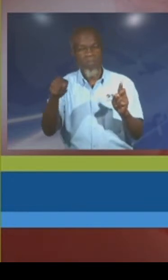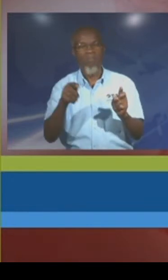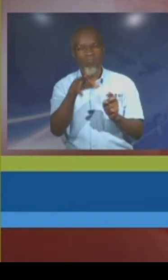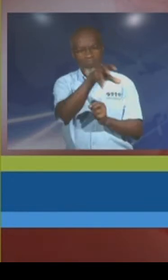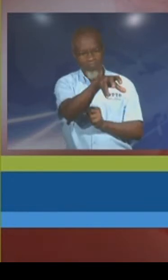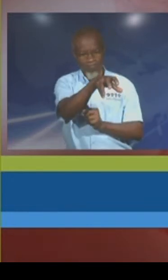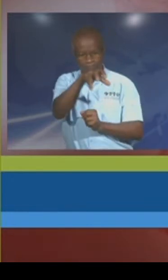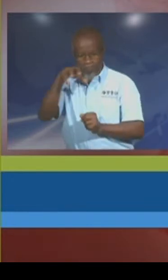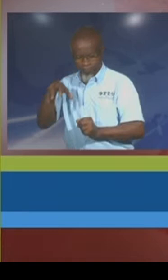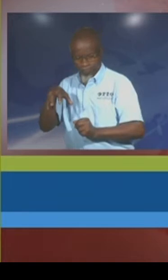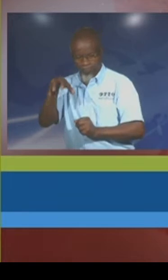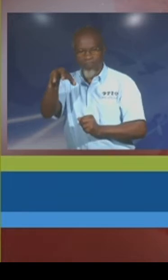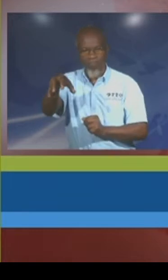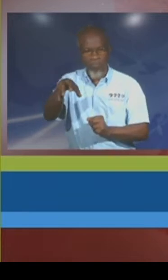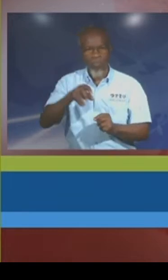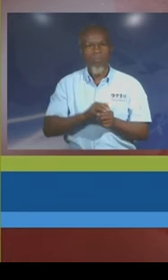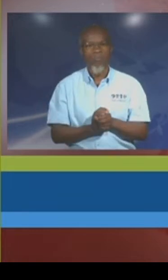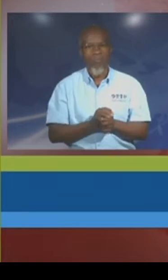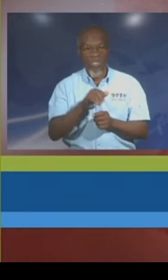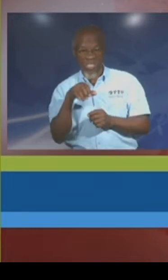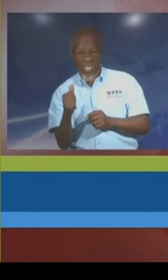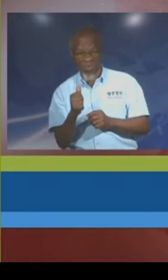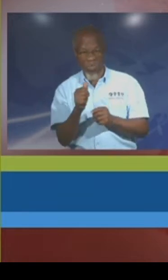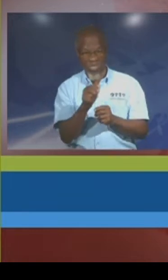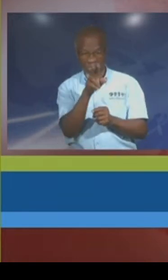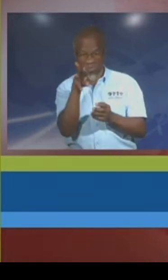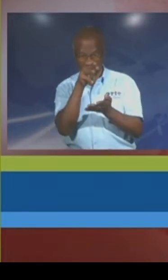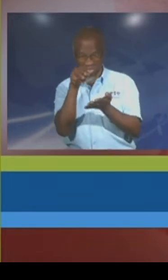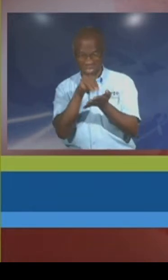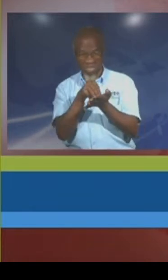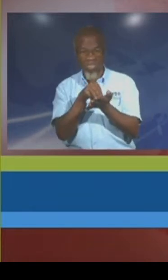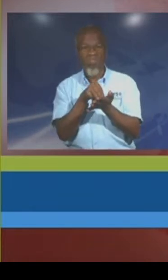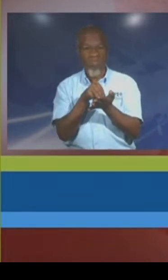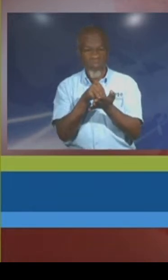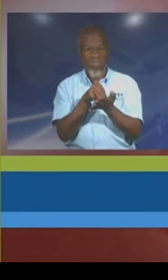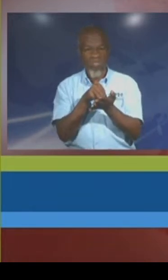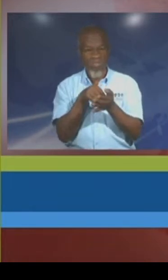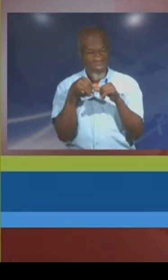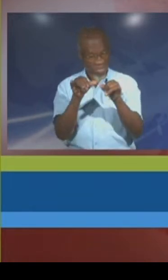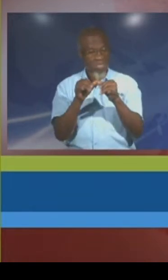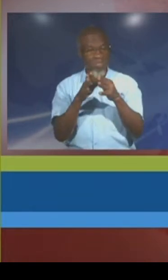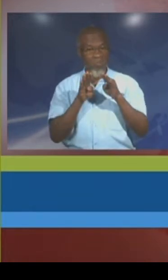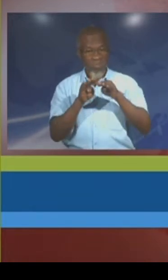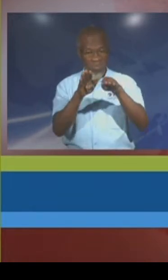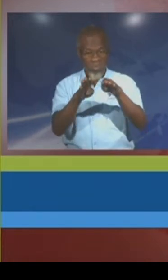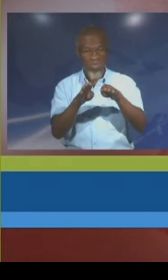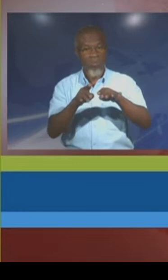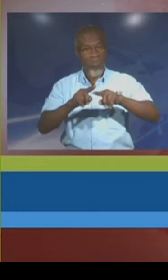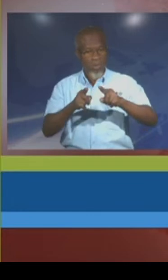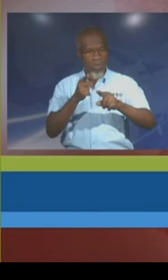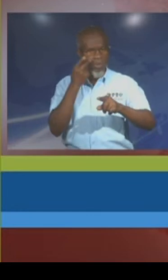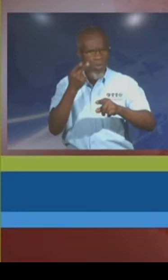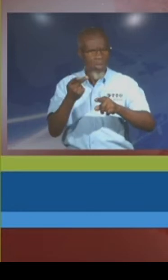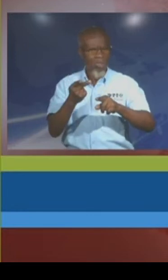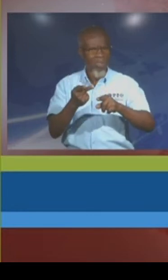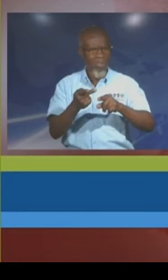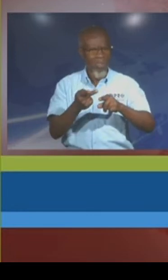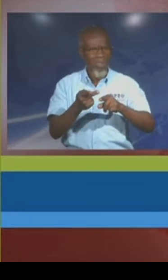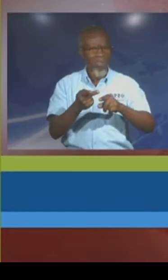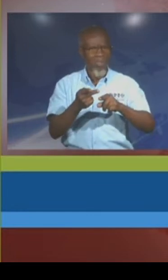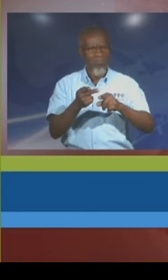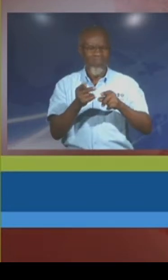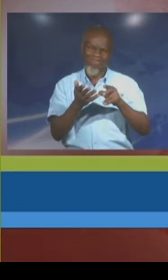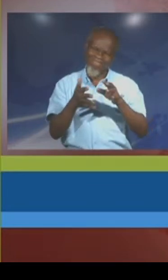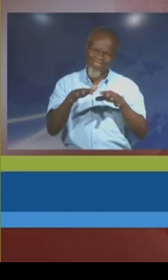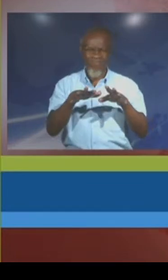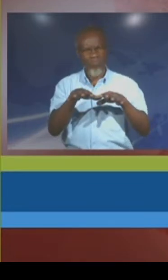more ad hoc. They're closer together. And if you look at the higher risk scenario, still on the beach, You see a lot of chairs all the way together. People are